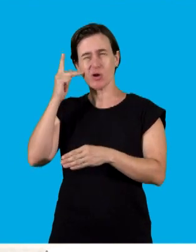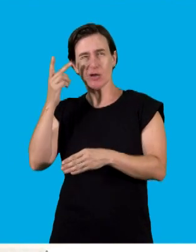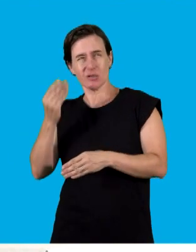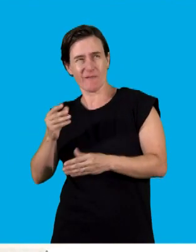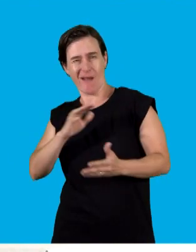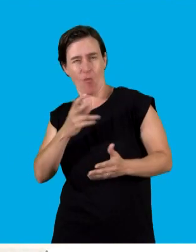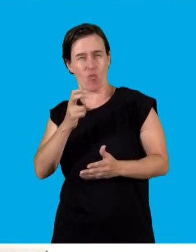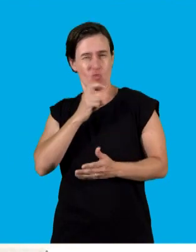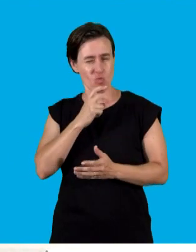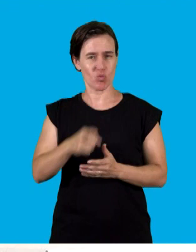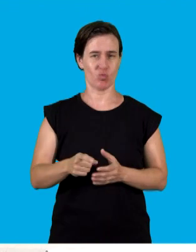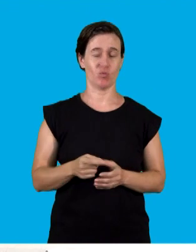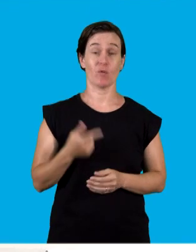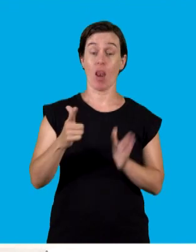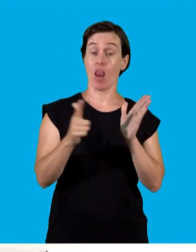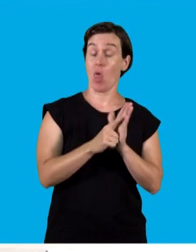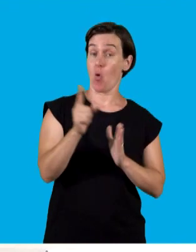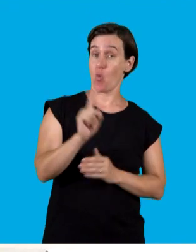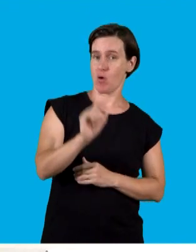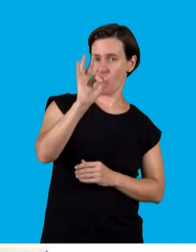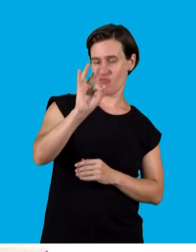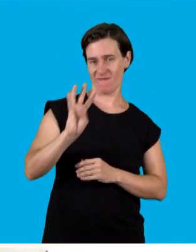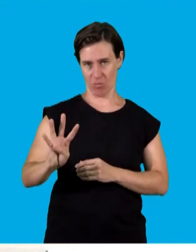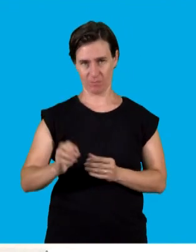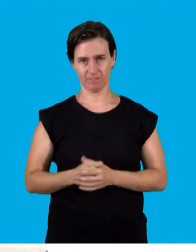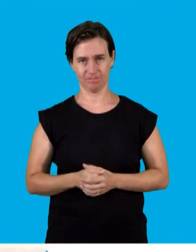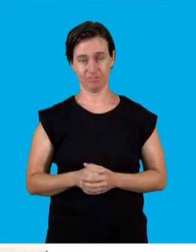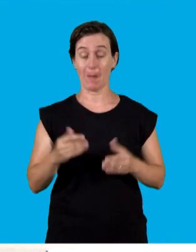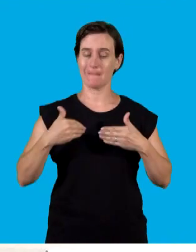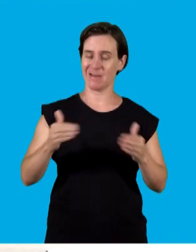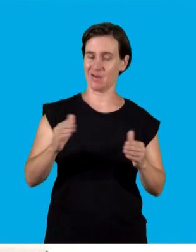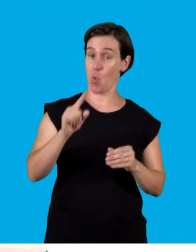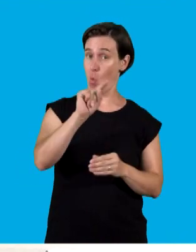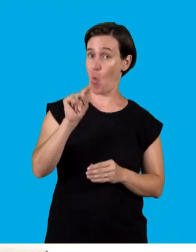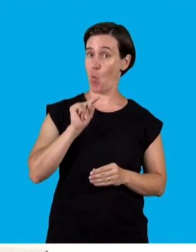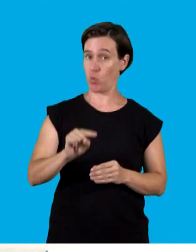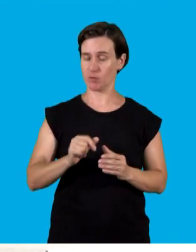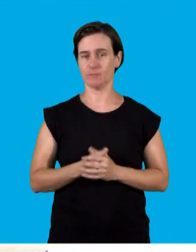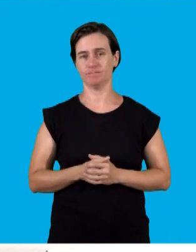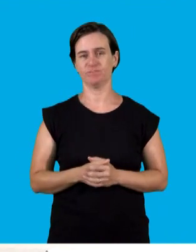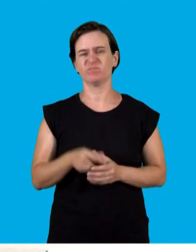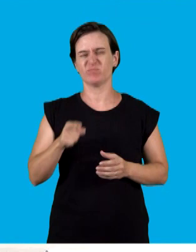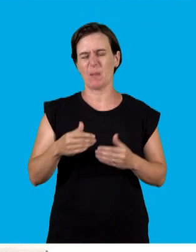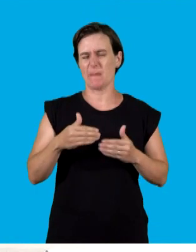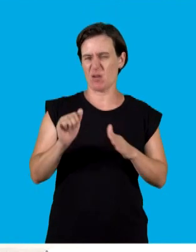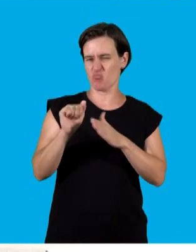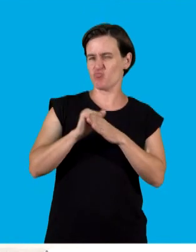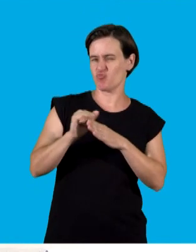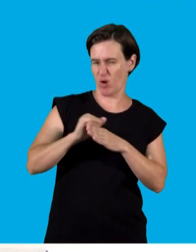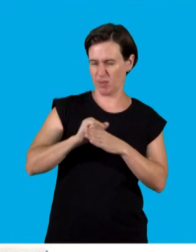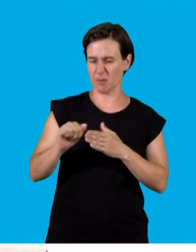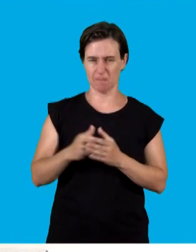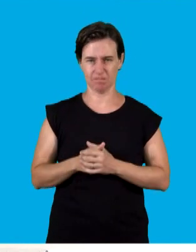of exponent laws number 3 and 4. Let's get into our questions. So we are going to start with the